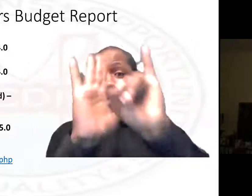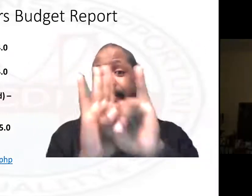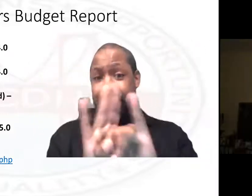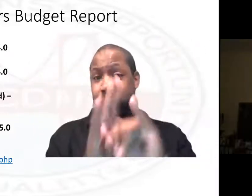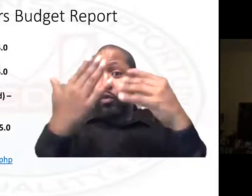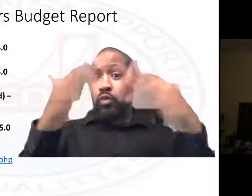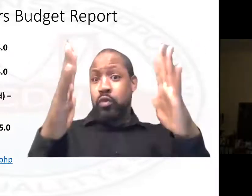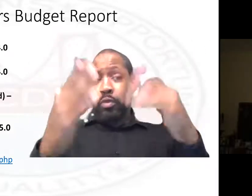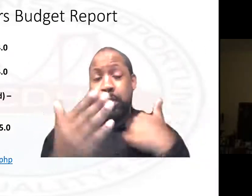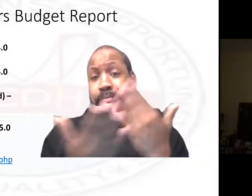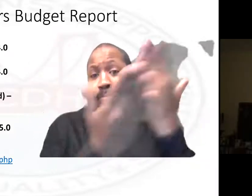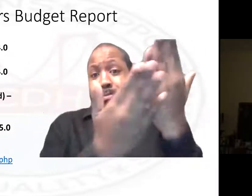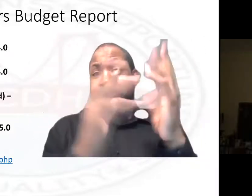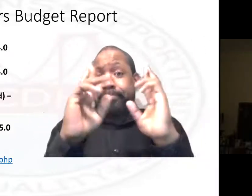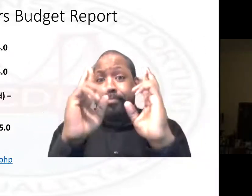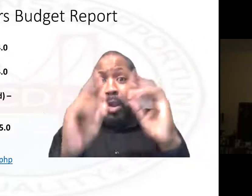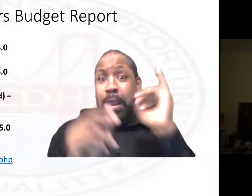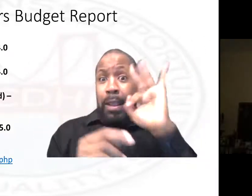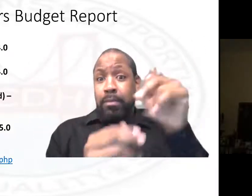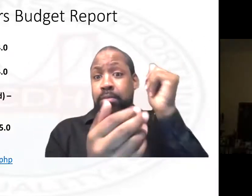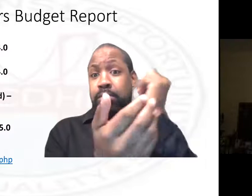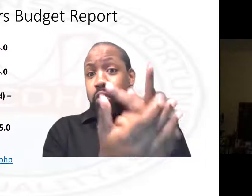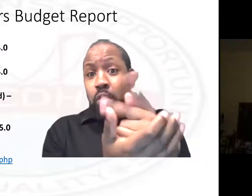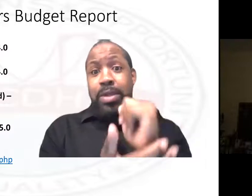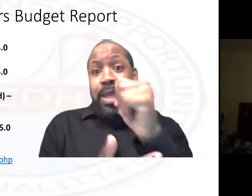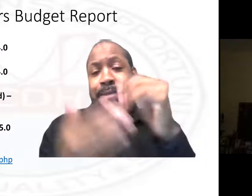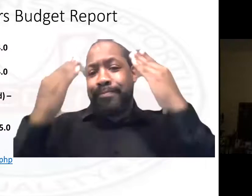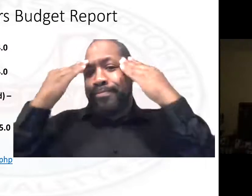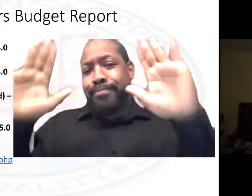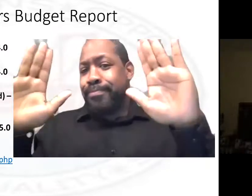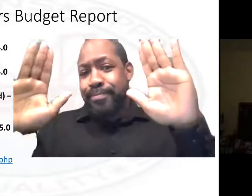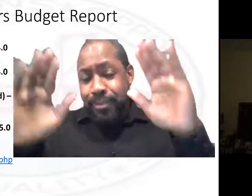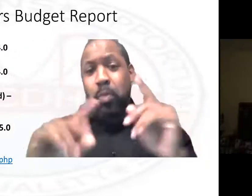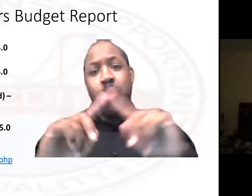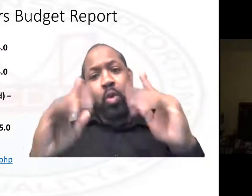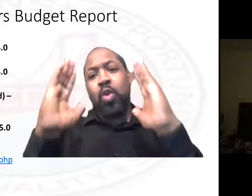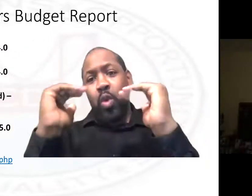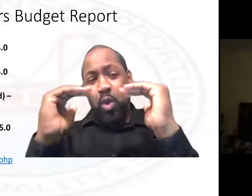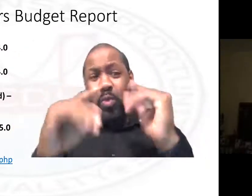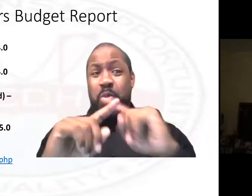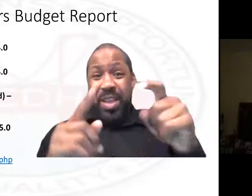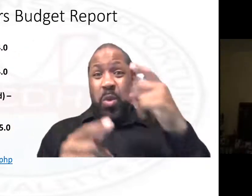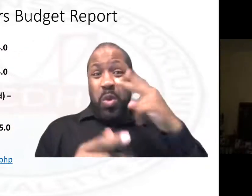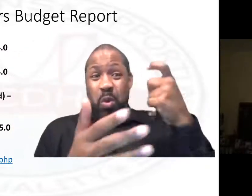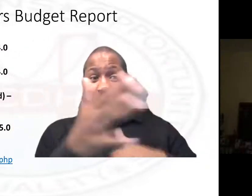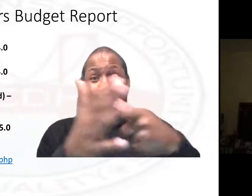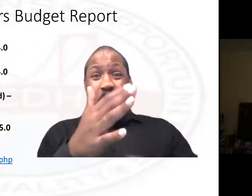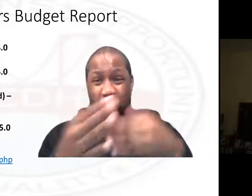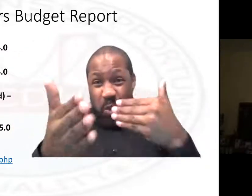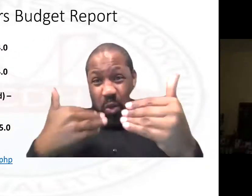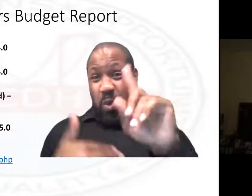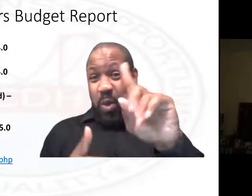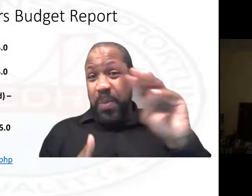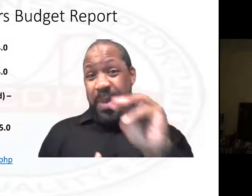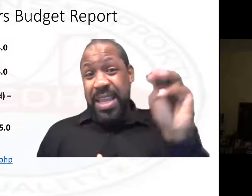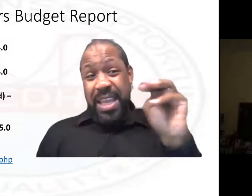interpreter referral. That's already been identified, and we hope that it'll be improved. And if it is not, I don't